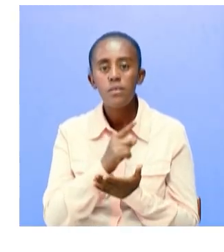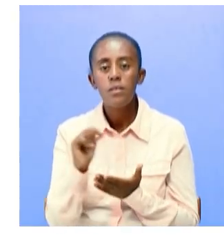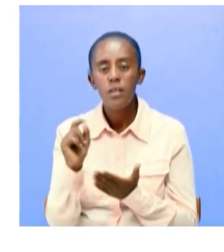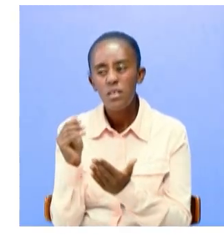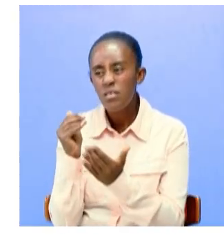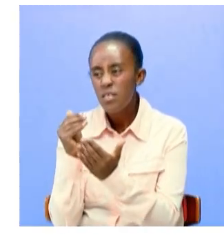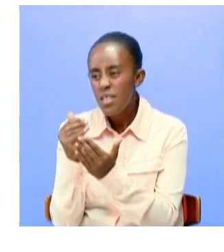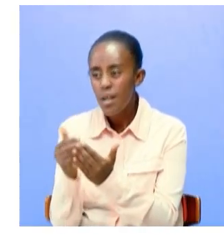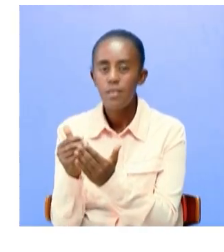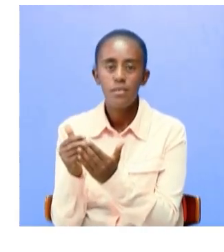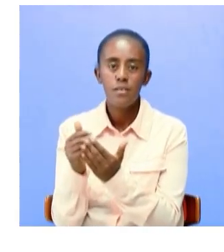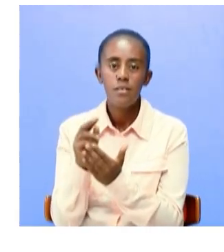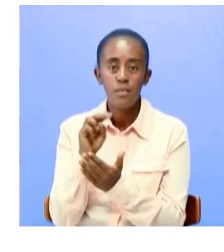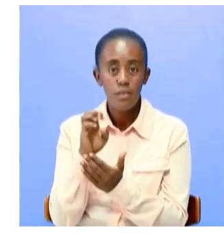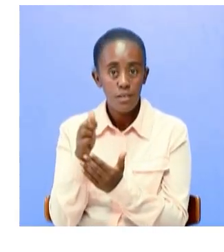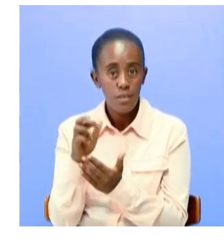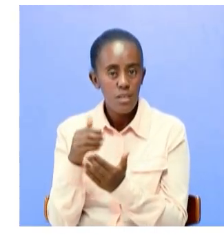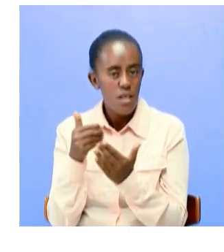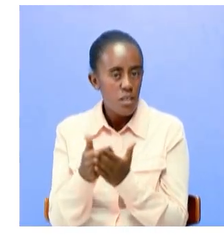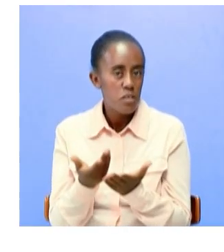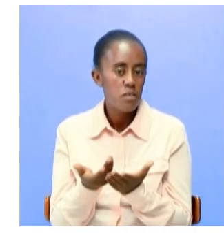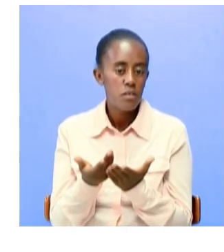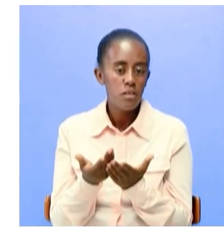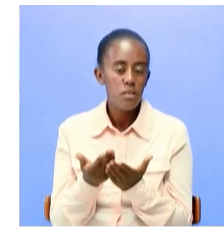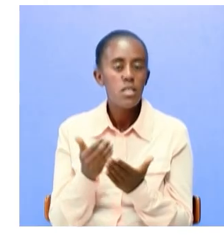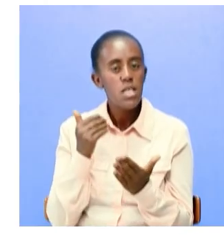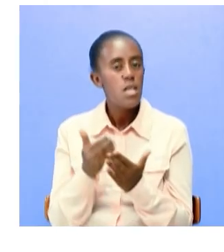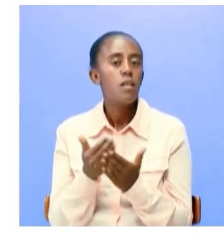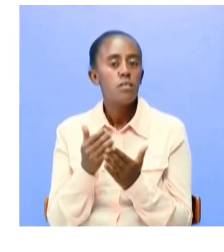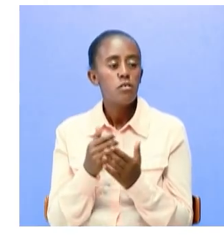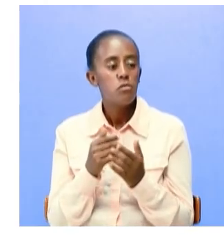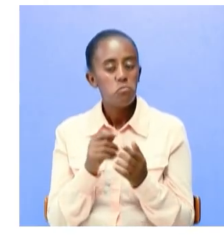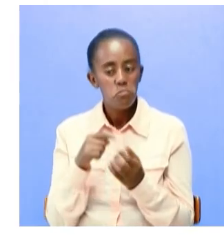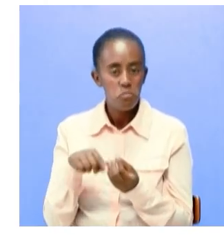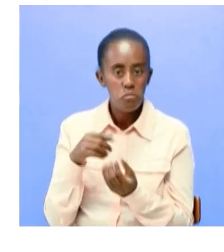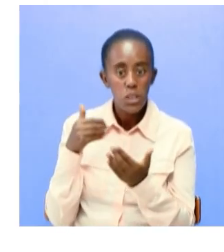nearest, or maybe the best can be said, where is the nearest